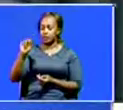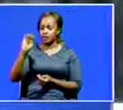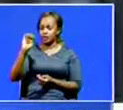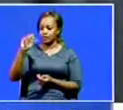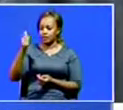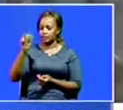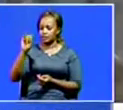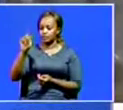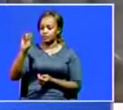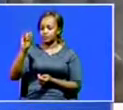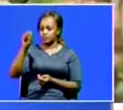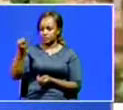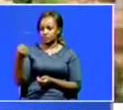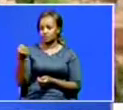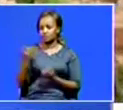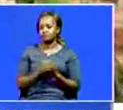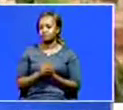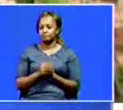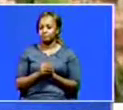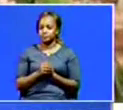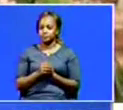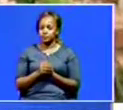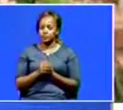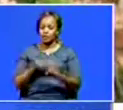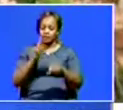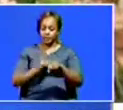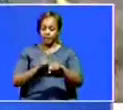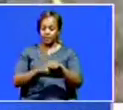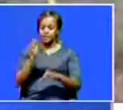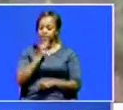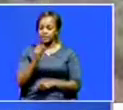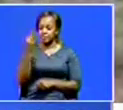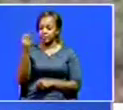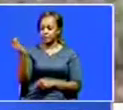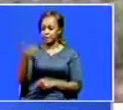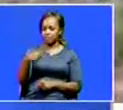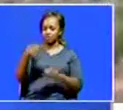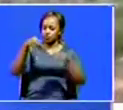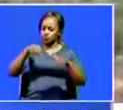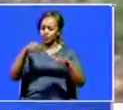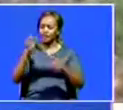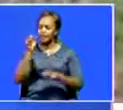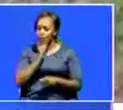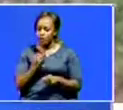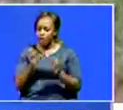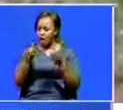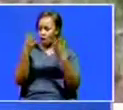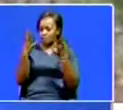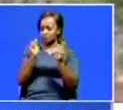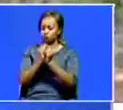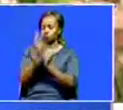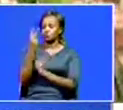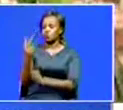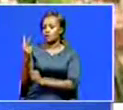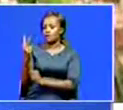ili pamoja na ubongo. From the age of 3 months, today is 12 years. So I've been taking Jude